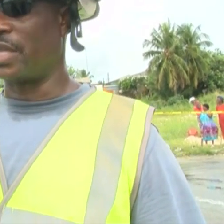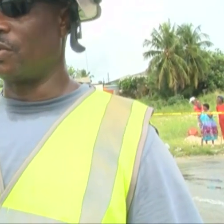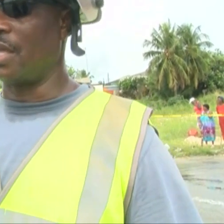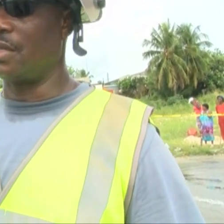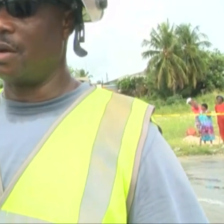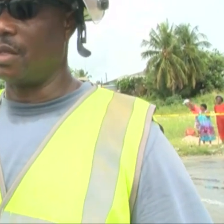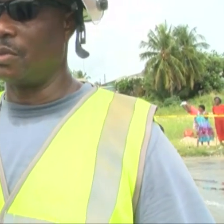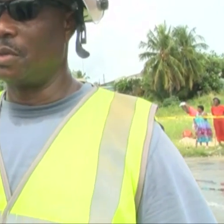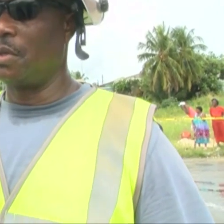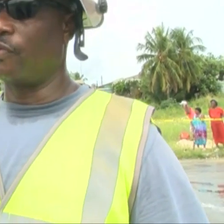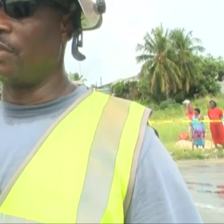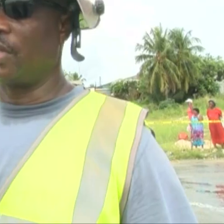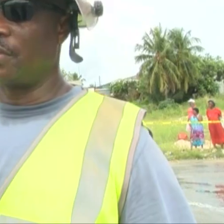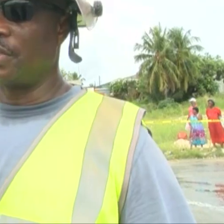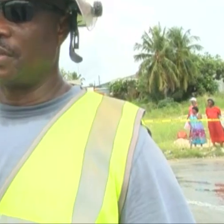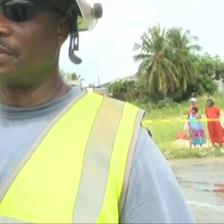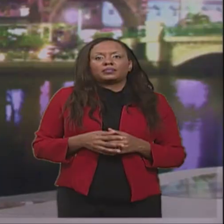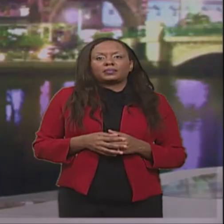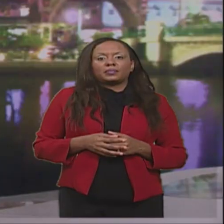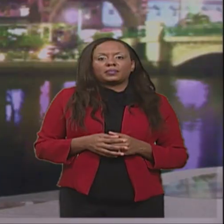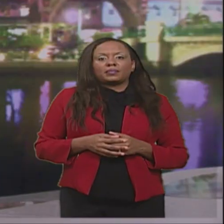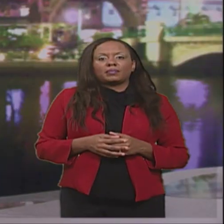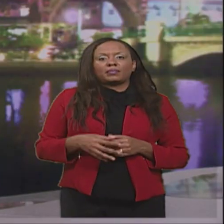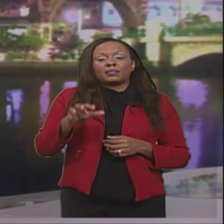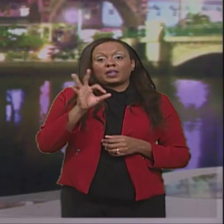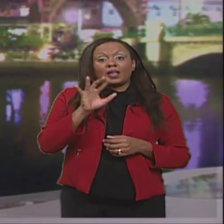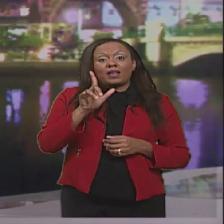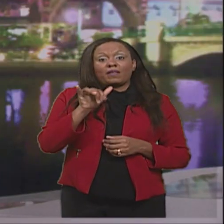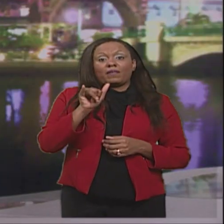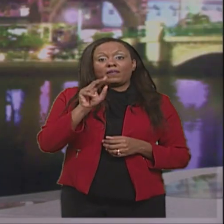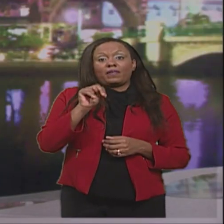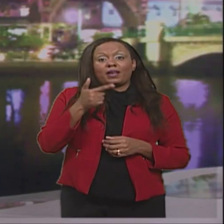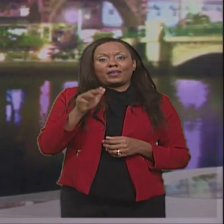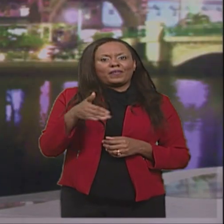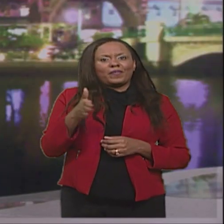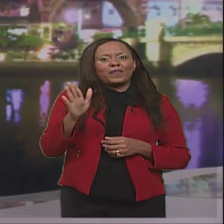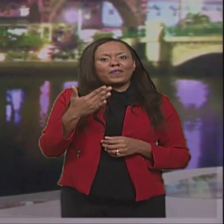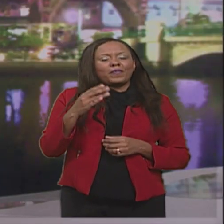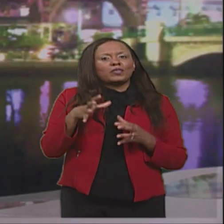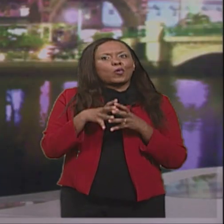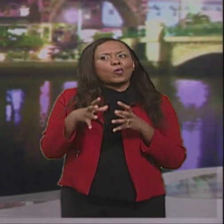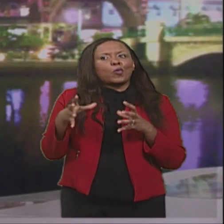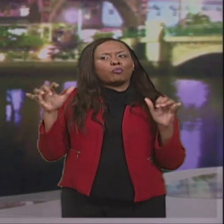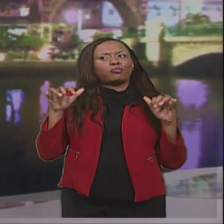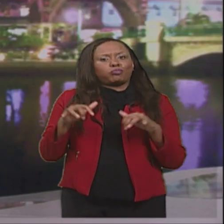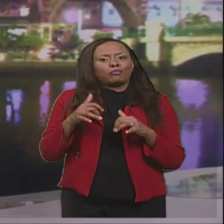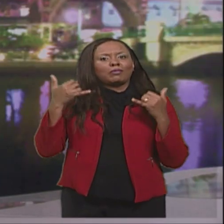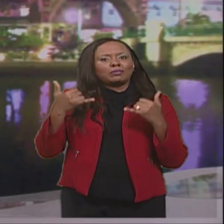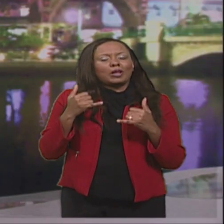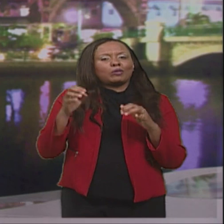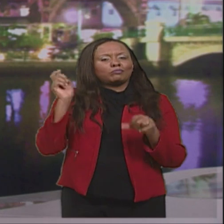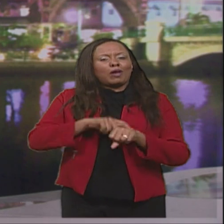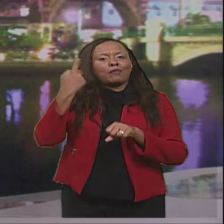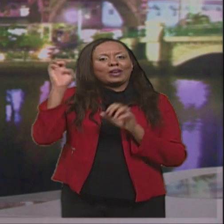multiple rescue techniques in order to free the victims. In other news now, it seems that the flying fish have returned home just in